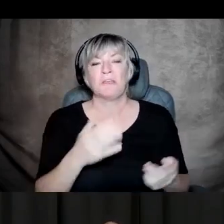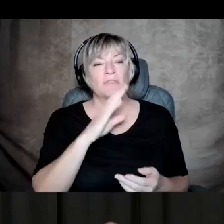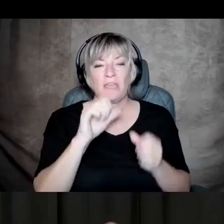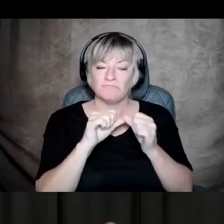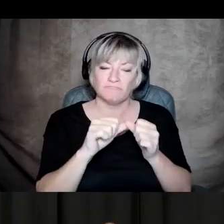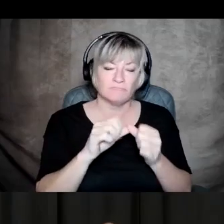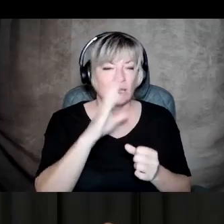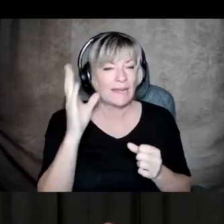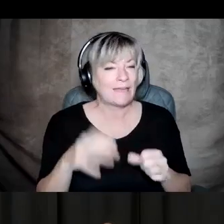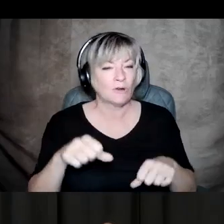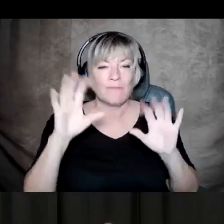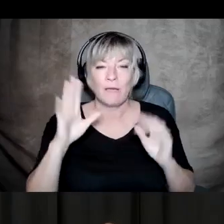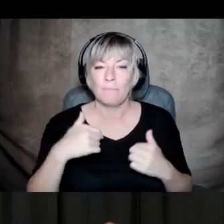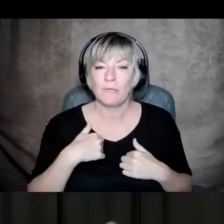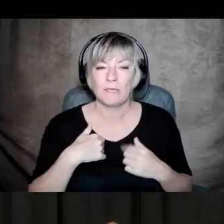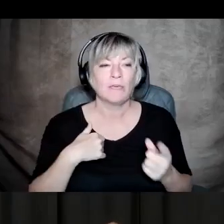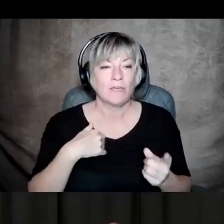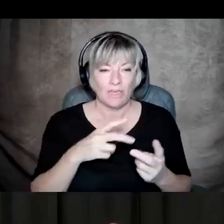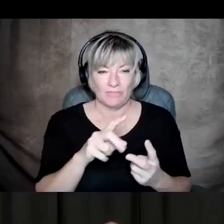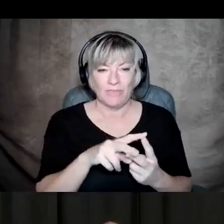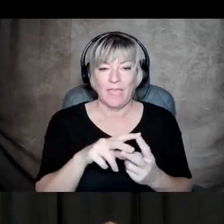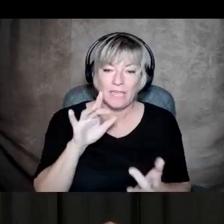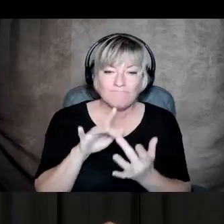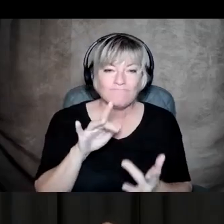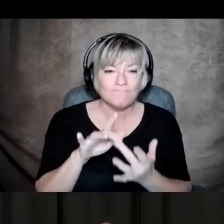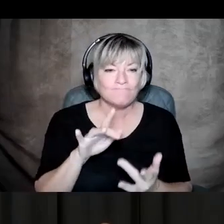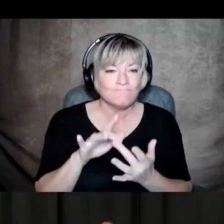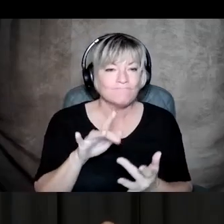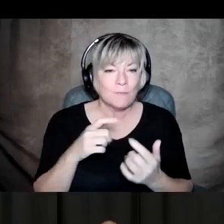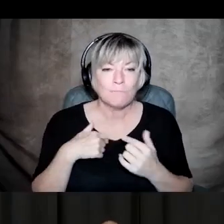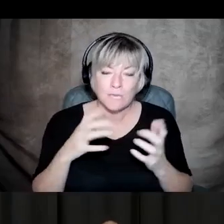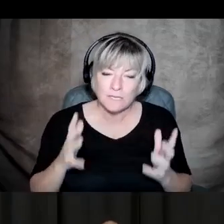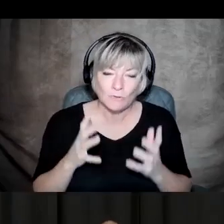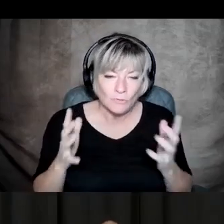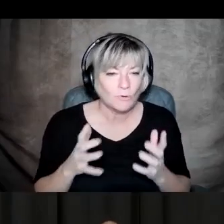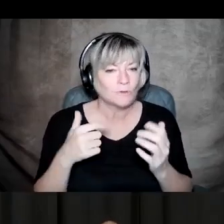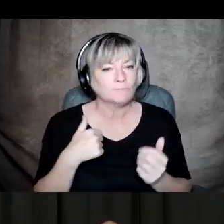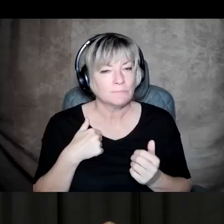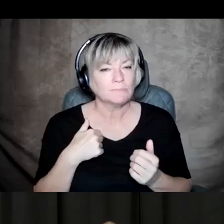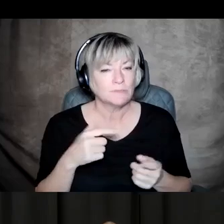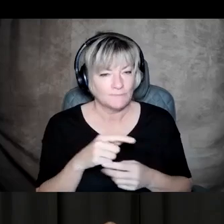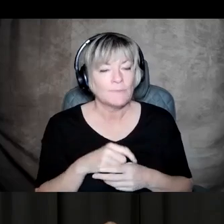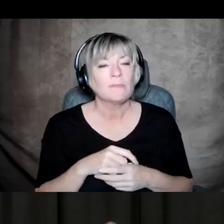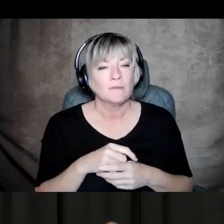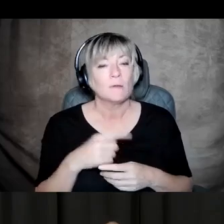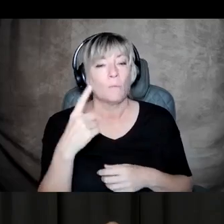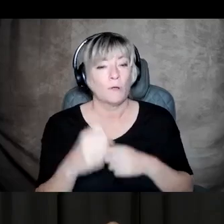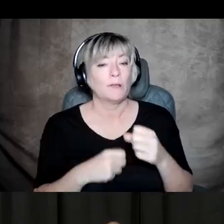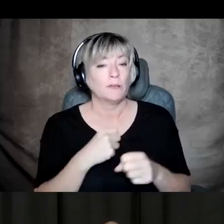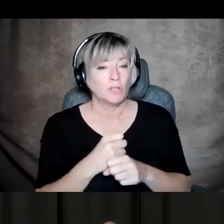me. They never stopped reaching out on me on the streets of South Beach, encouraging me. And after 1 year